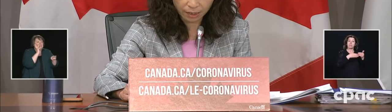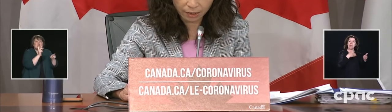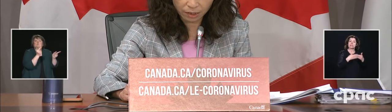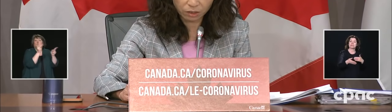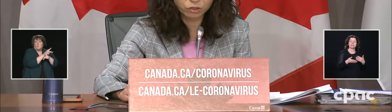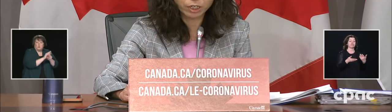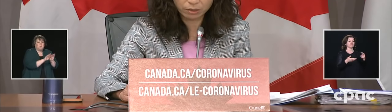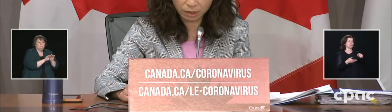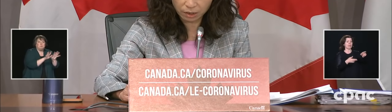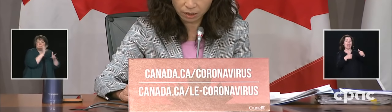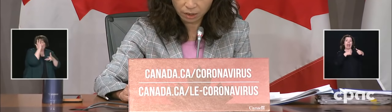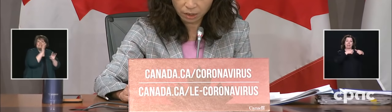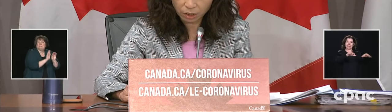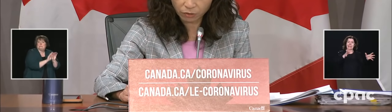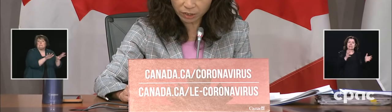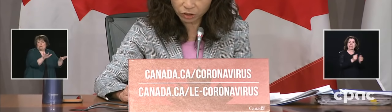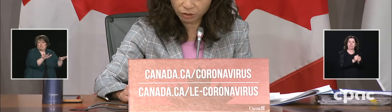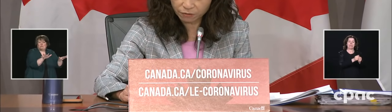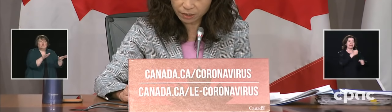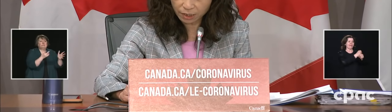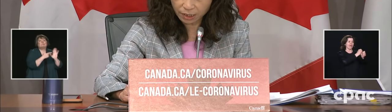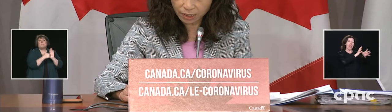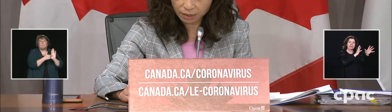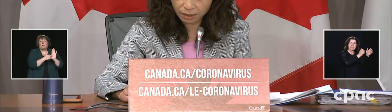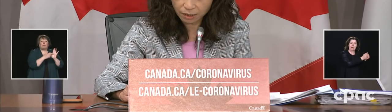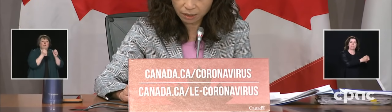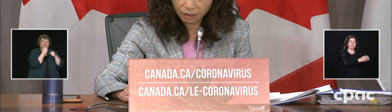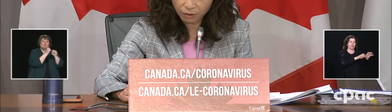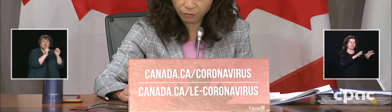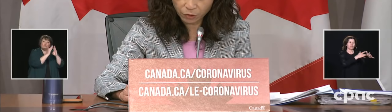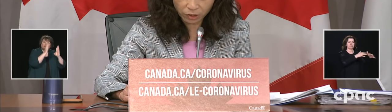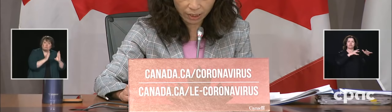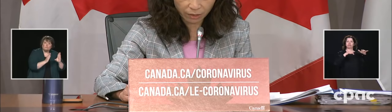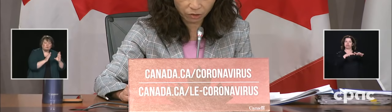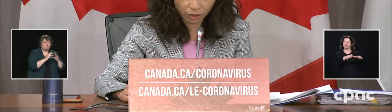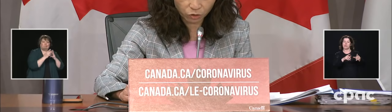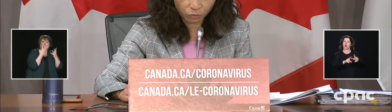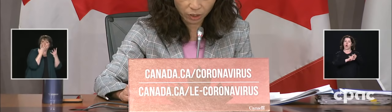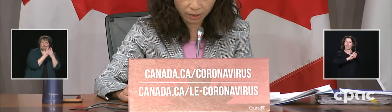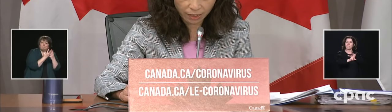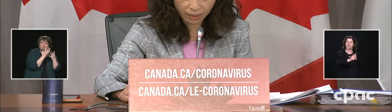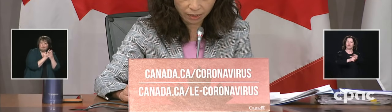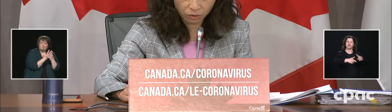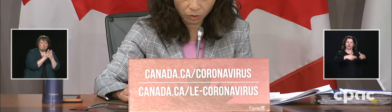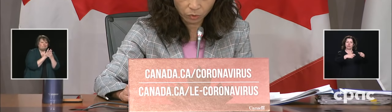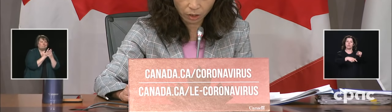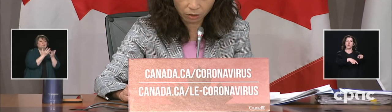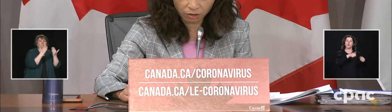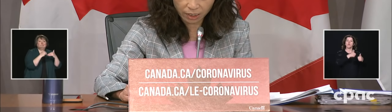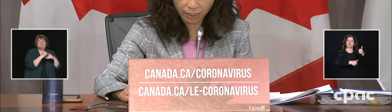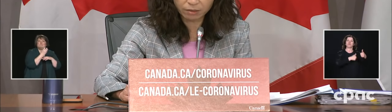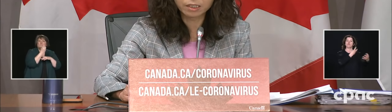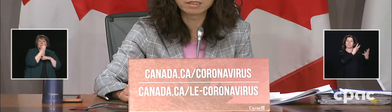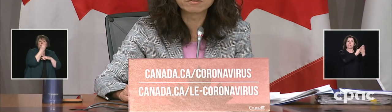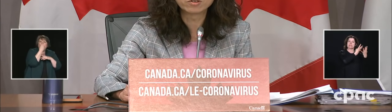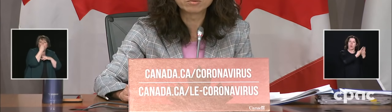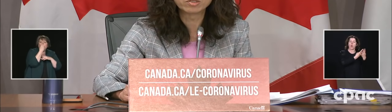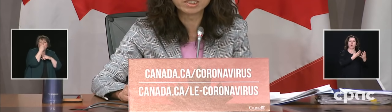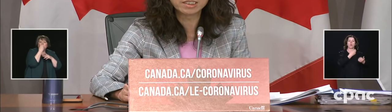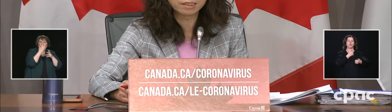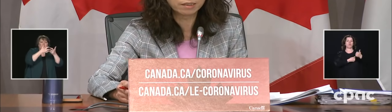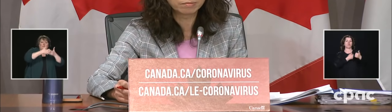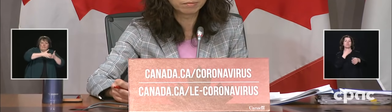These settings include shelters, correctional facilities, and food and agricultural work settings with congregate housing